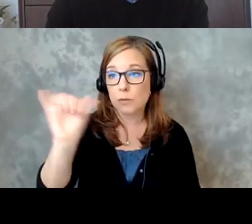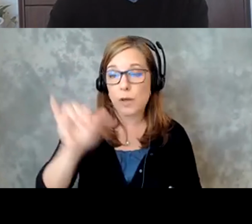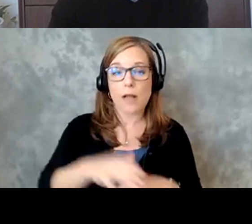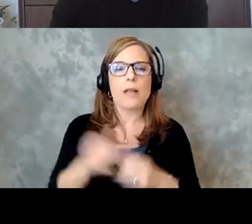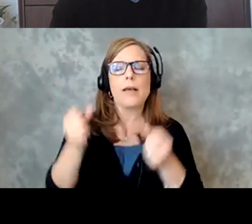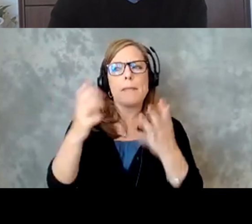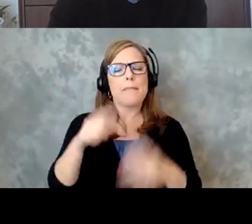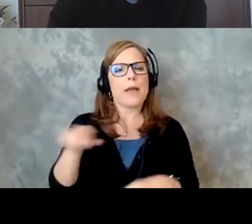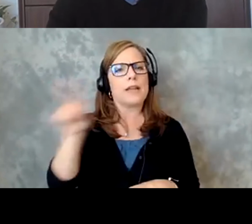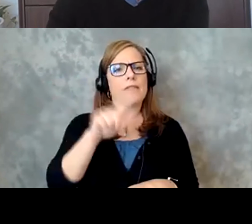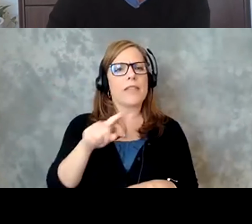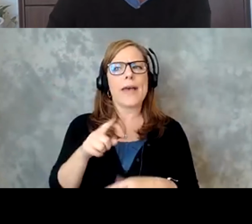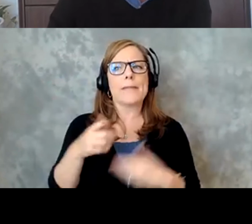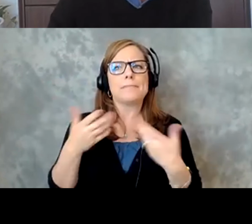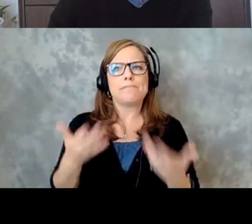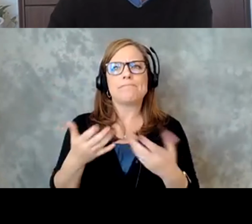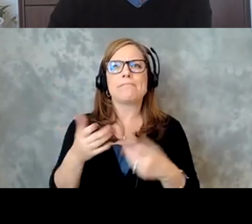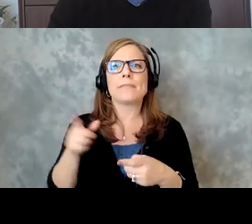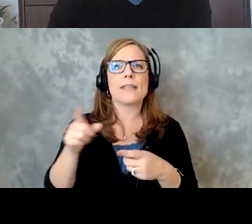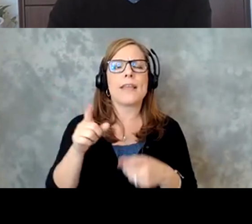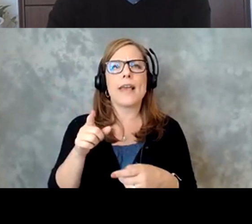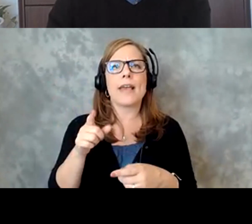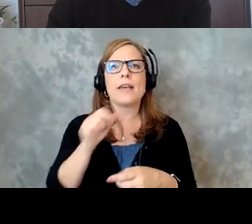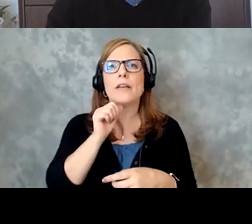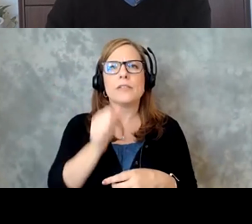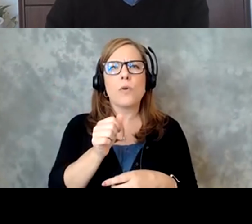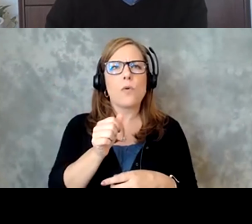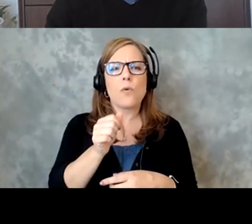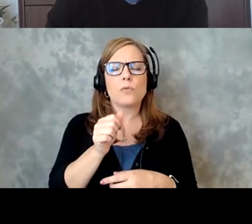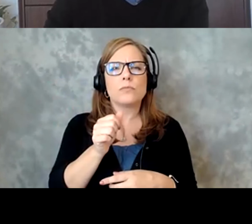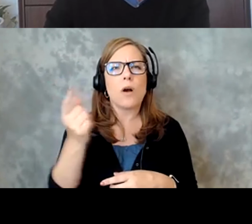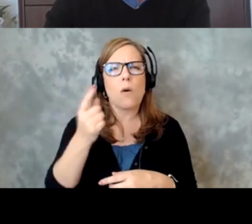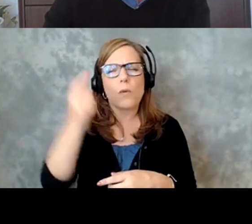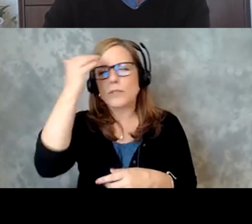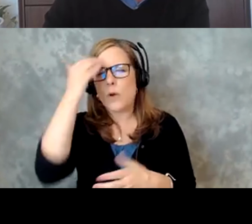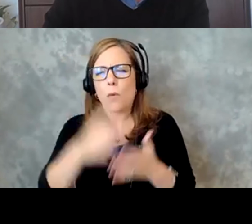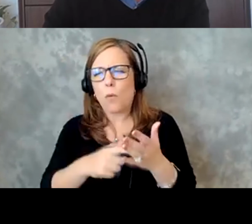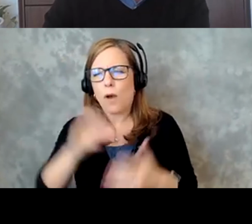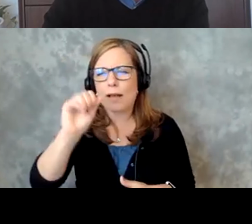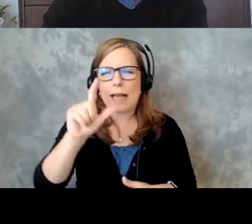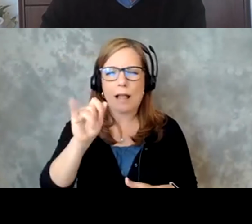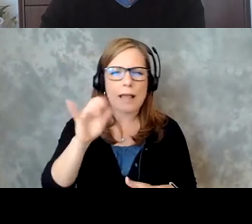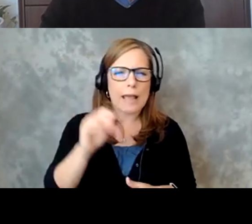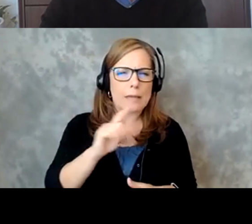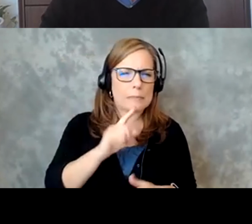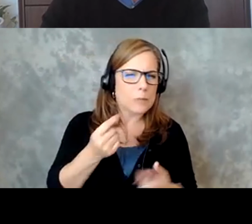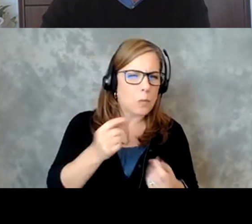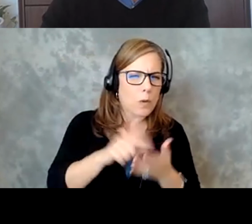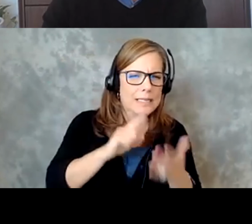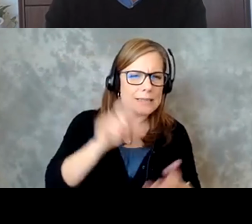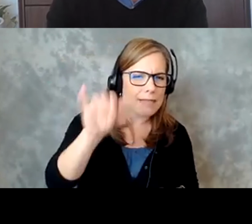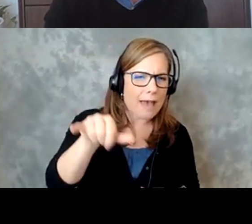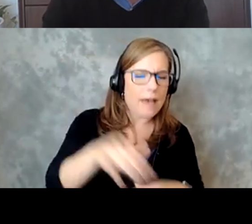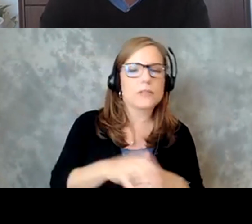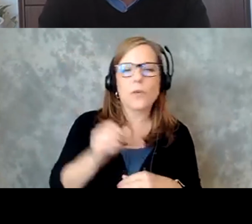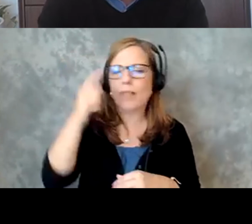them don't really necessarily know what CalAIM is, so a bit more communication. So I'll speak a little bit